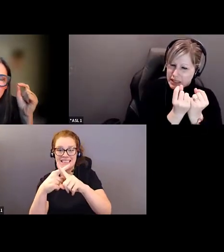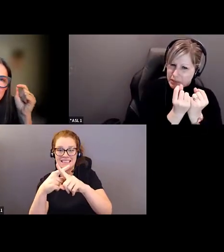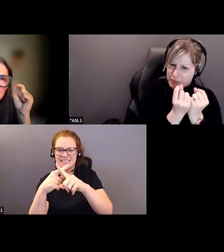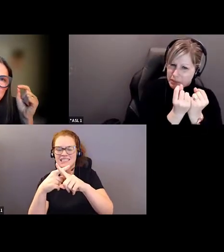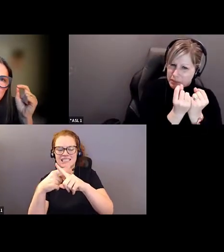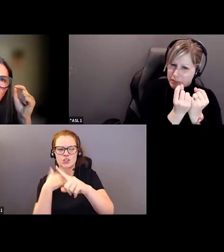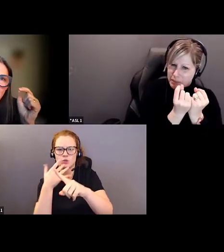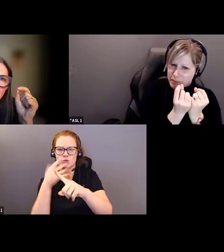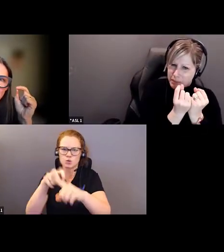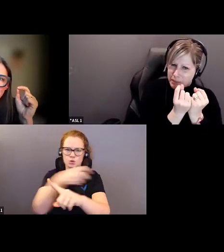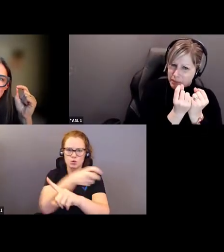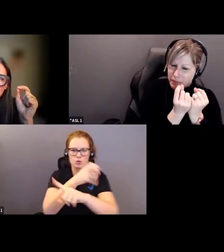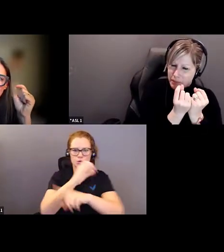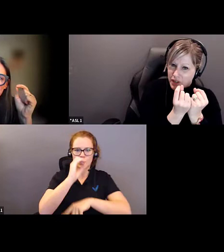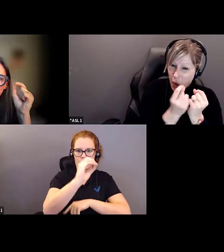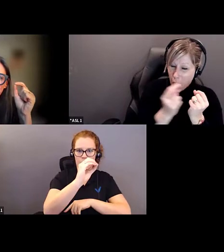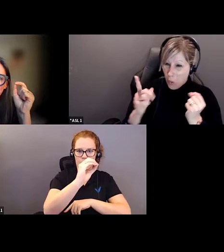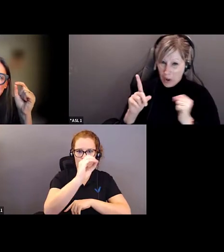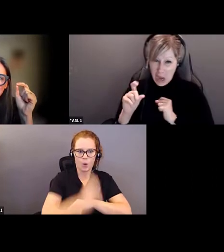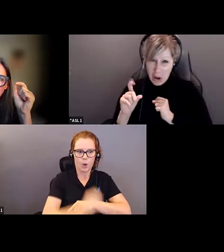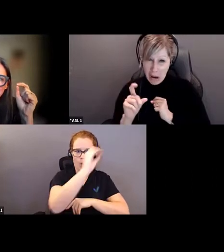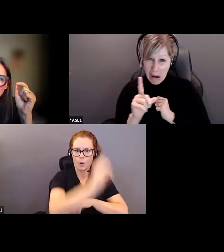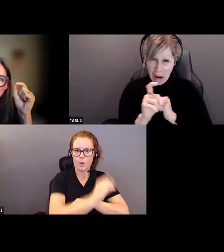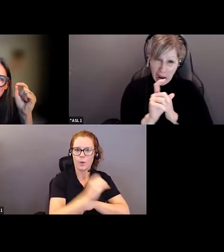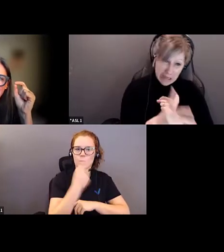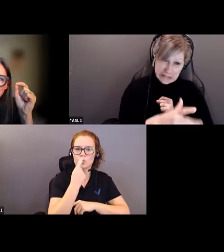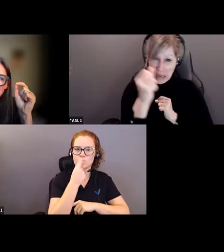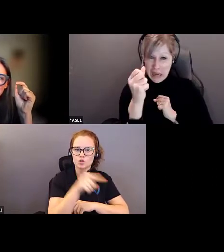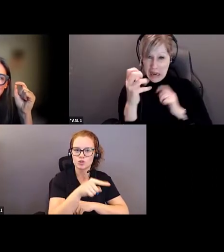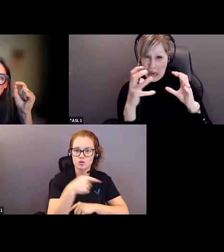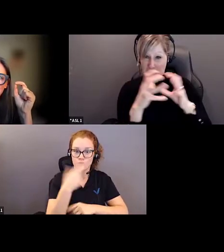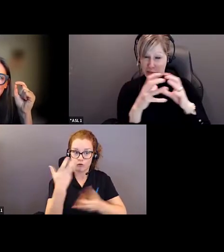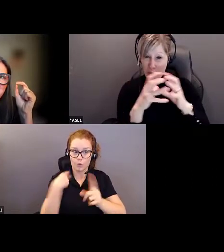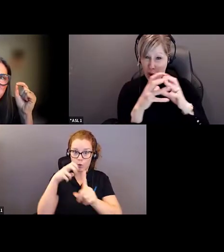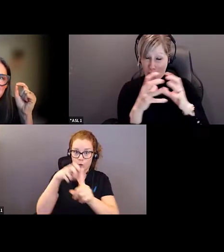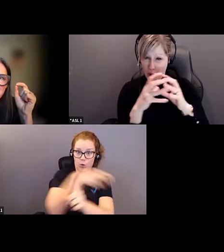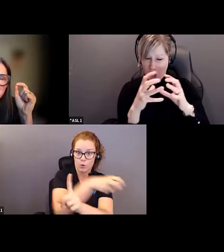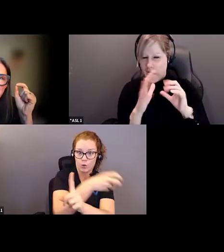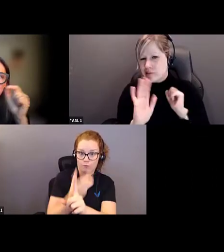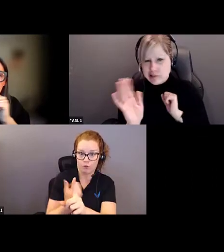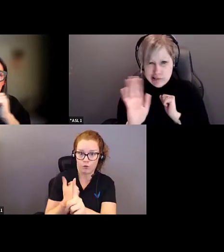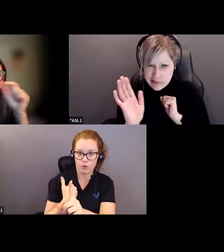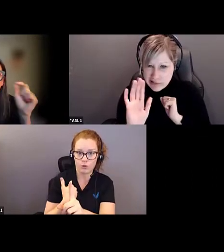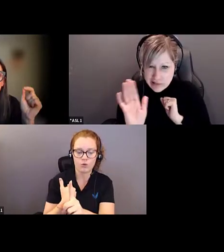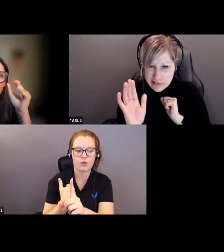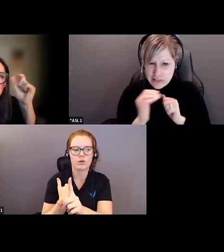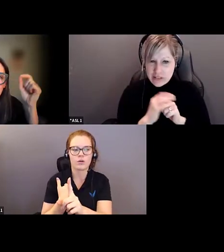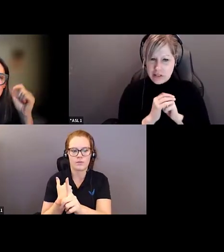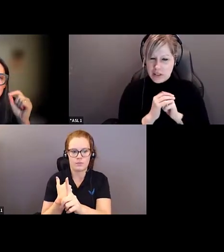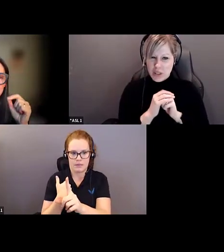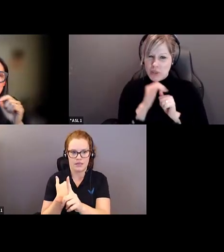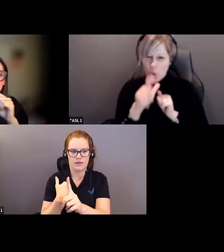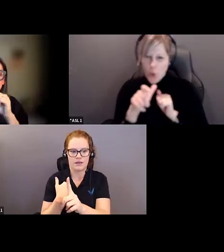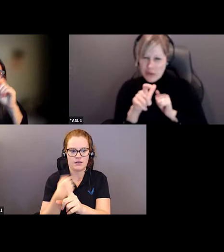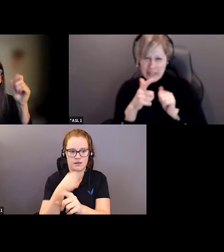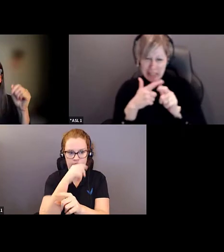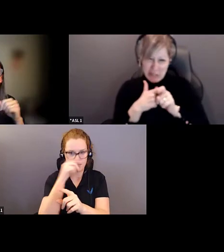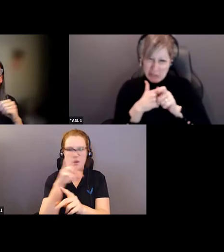over to take the ball from the leader, the little pink O. No. We are not rushing. We just got to